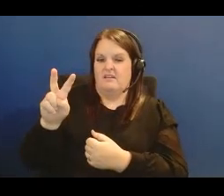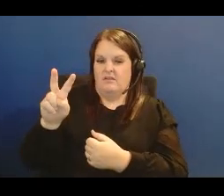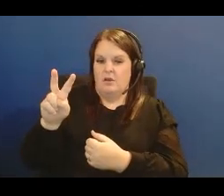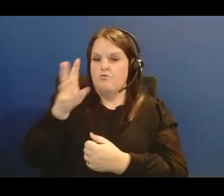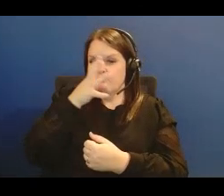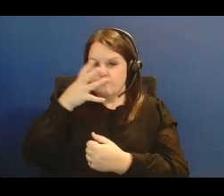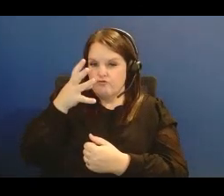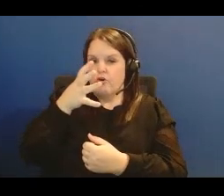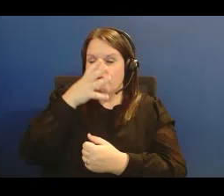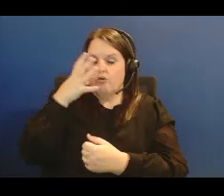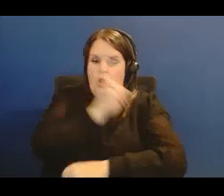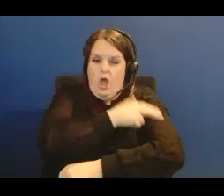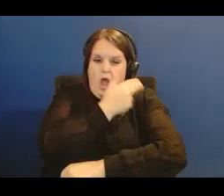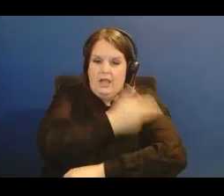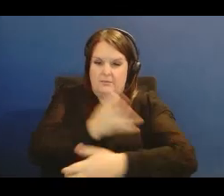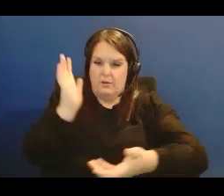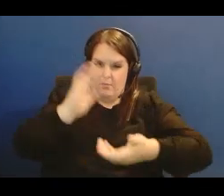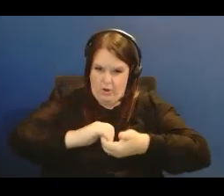Rural Hospital Partners,